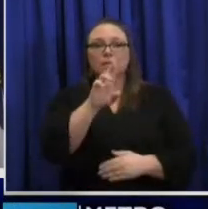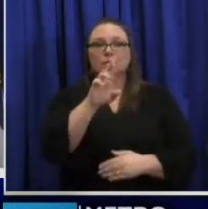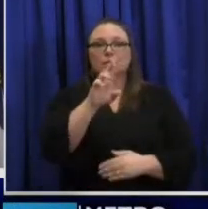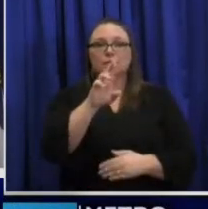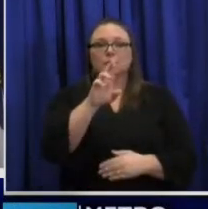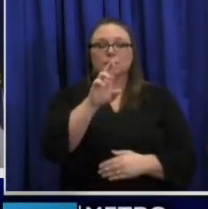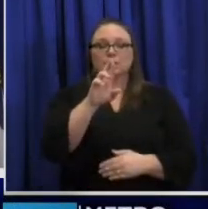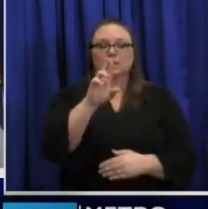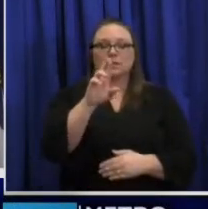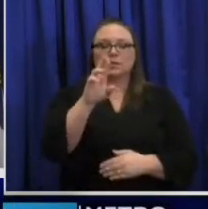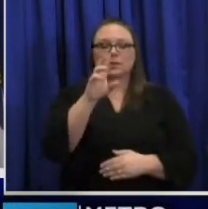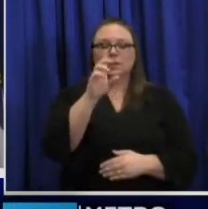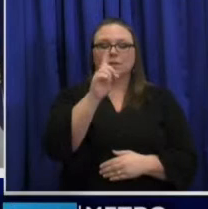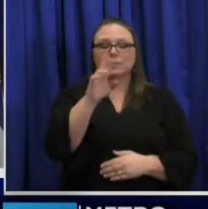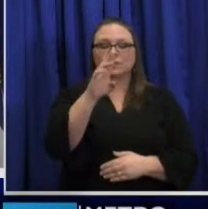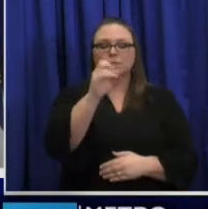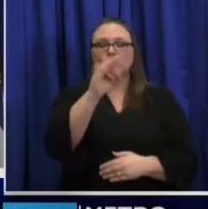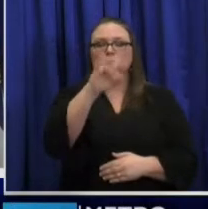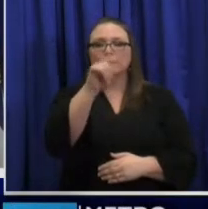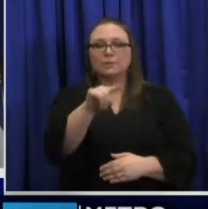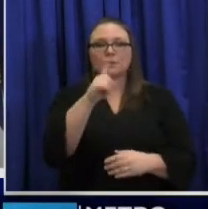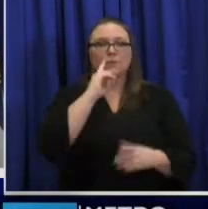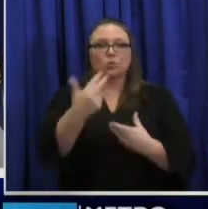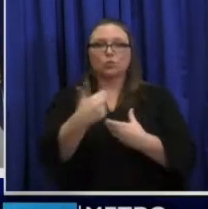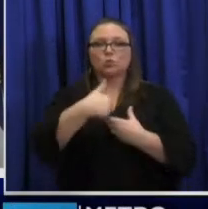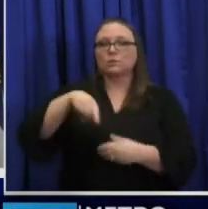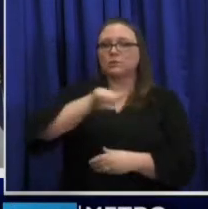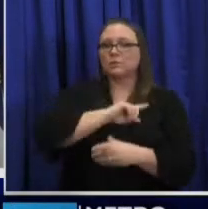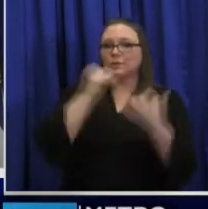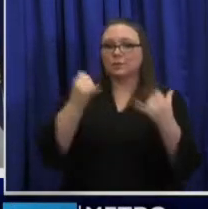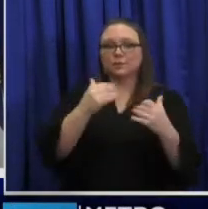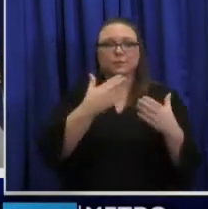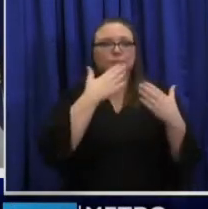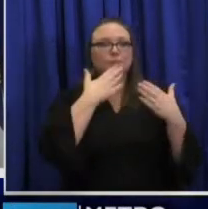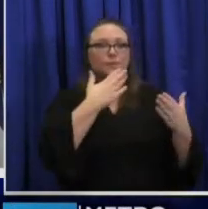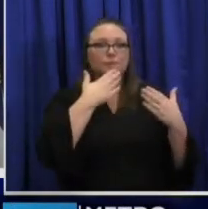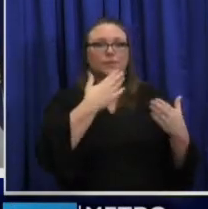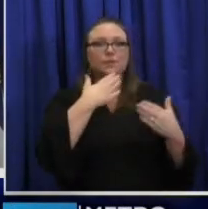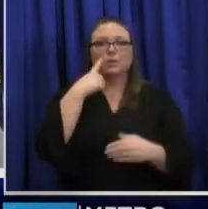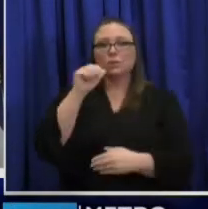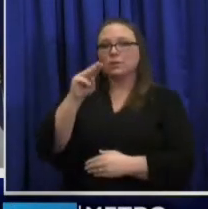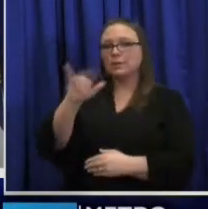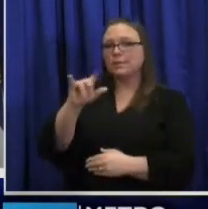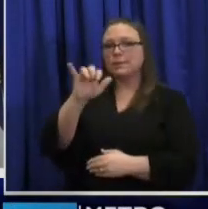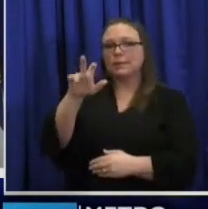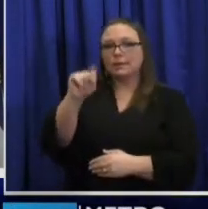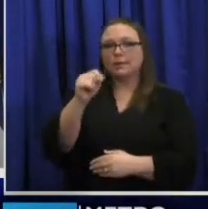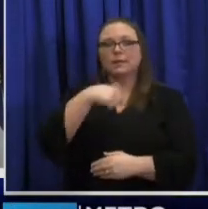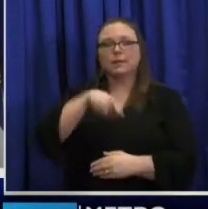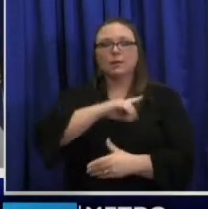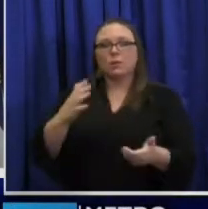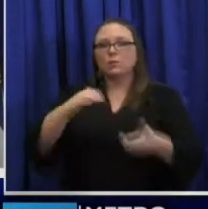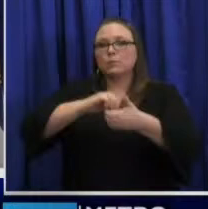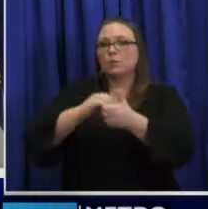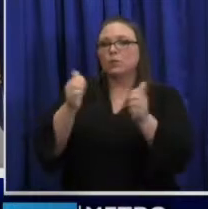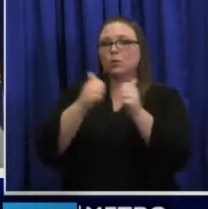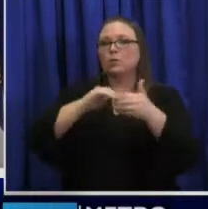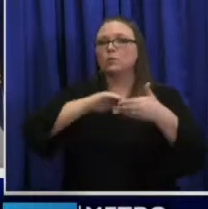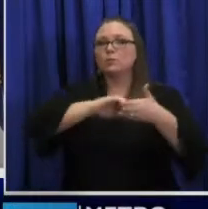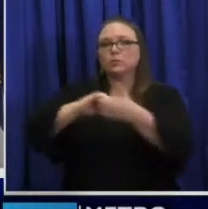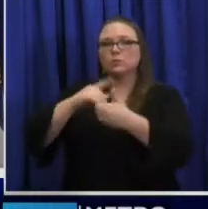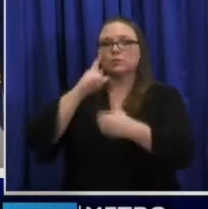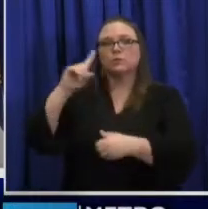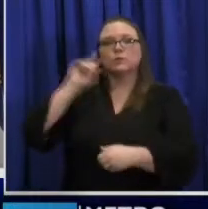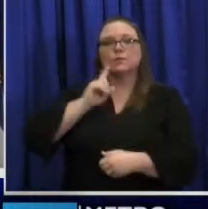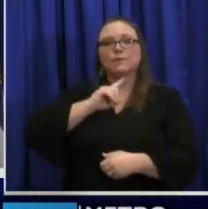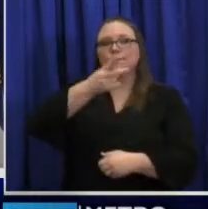Deb Bermudez for joining us today. We're grateful to Amy Lankite and our partners at Bridges for